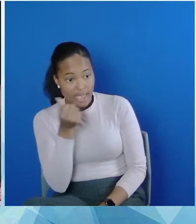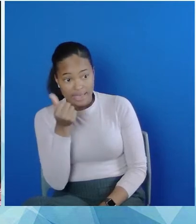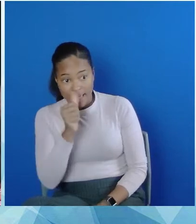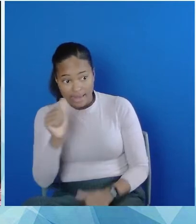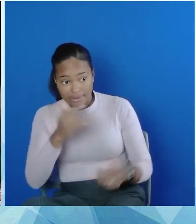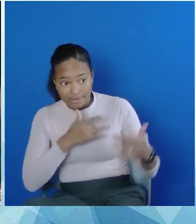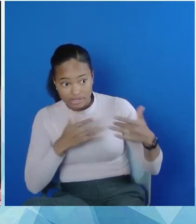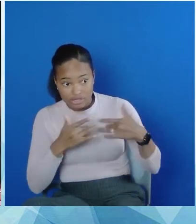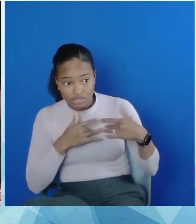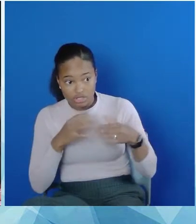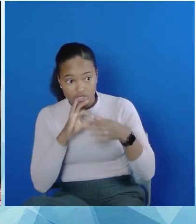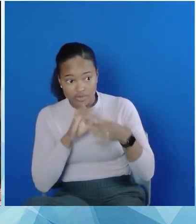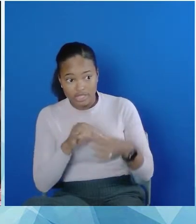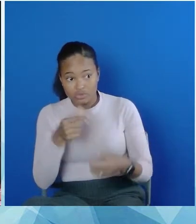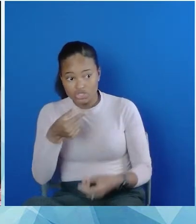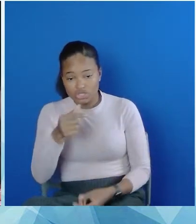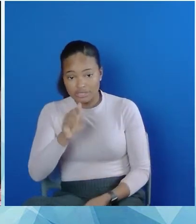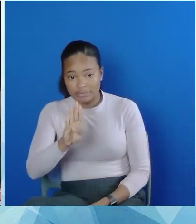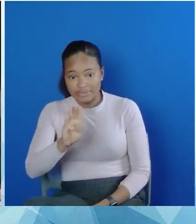about GBEAA?